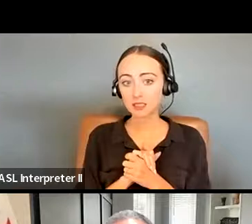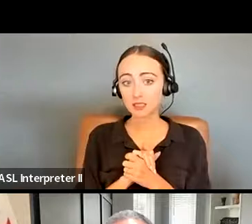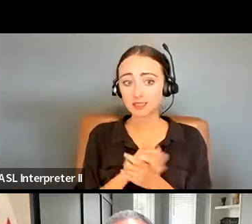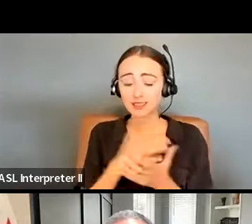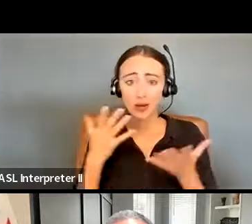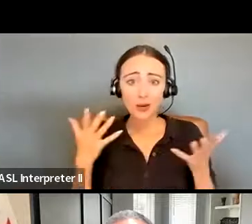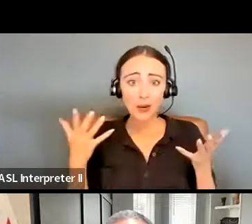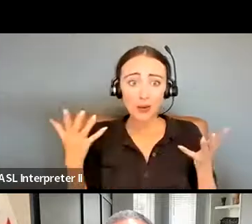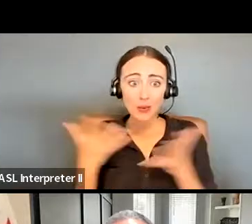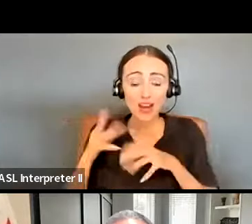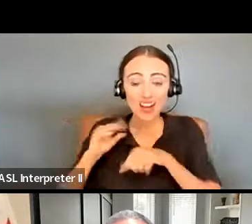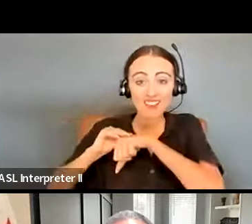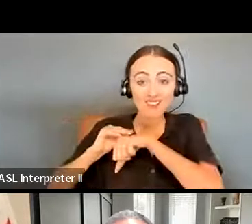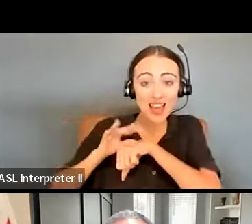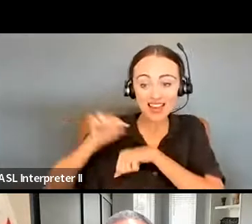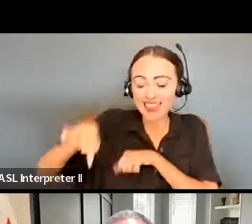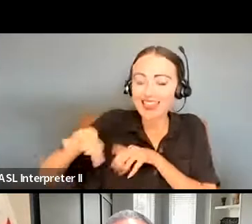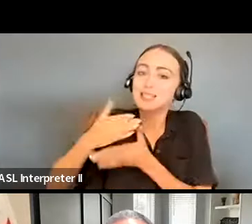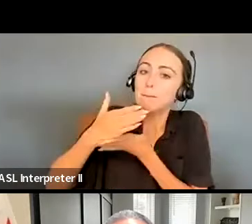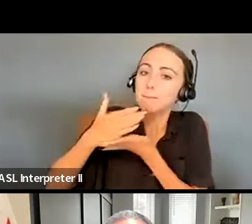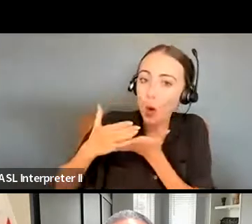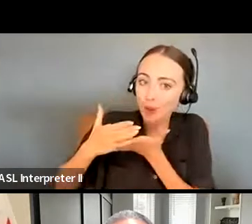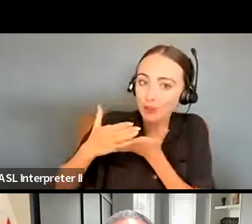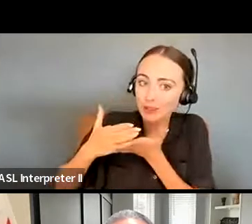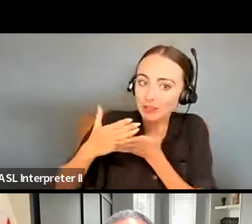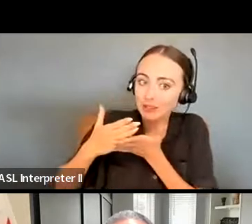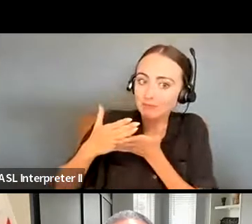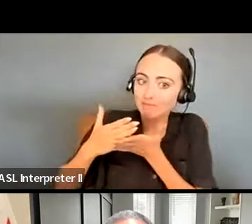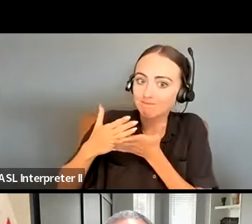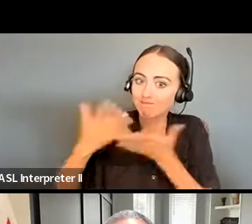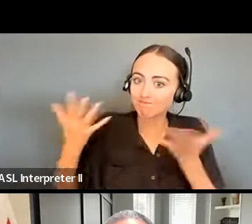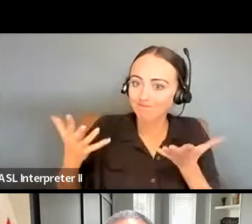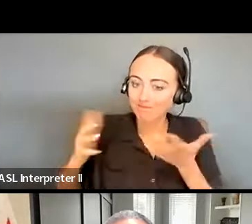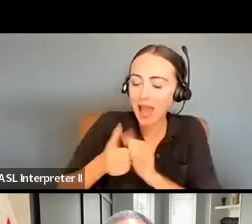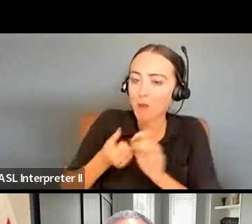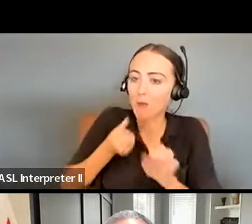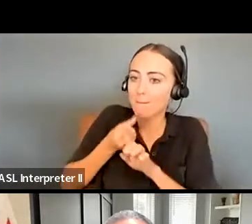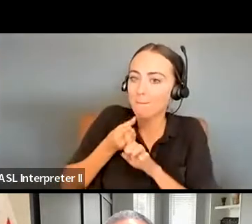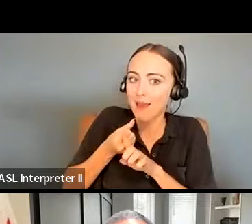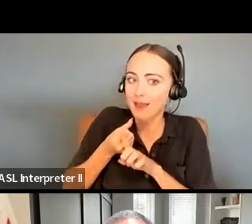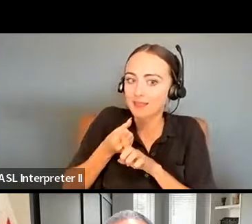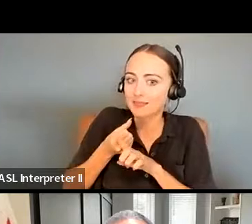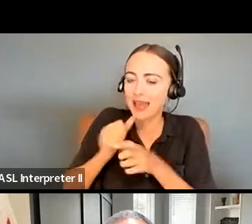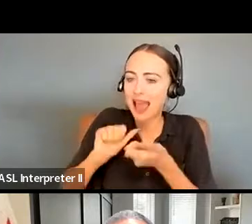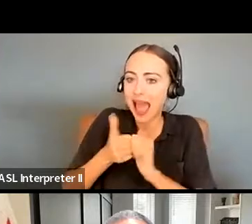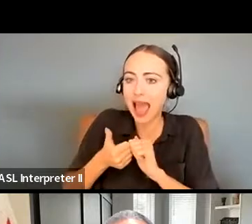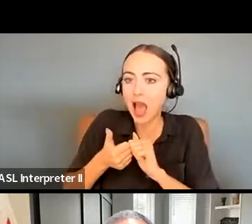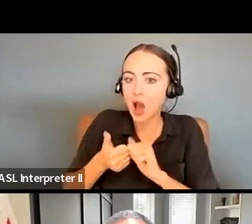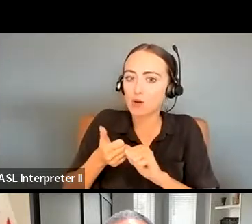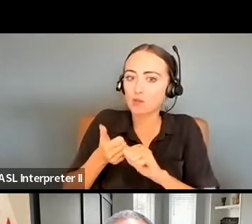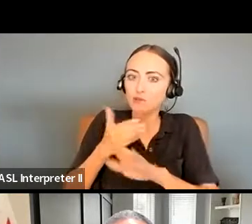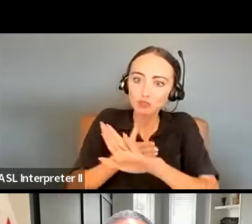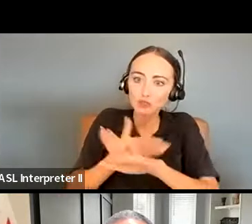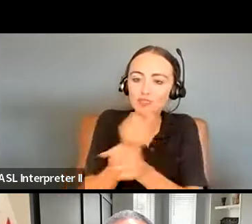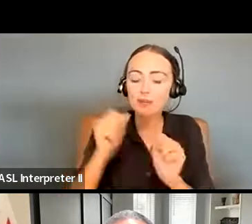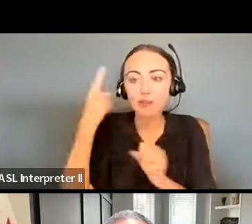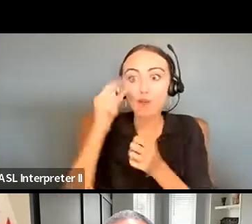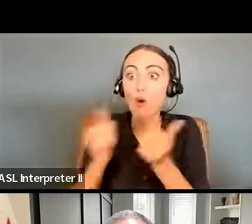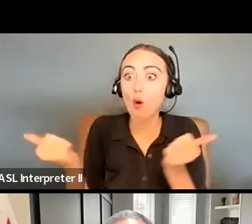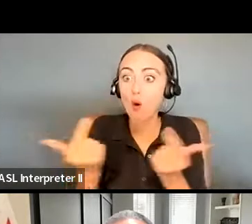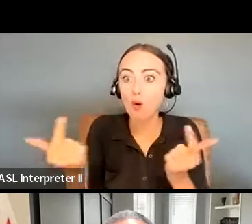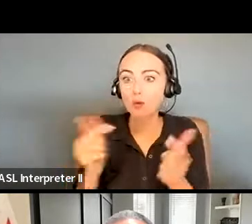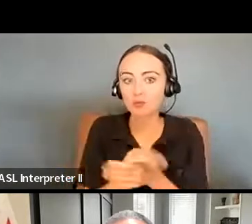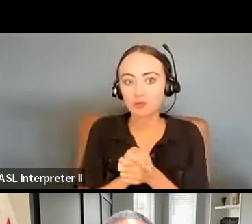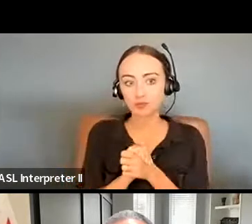what in effect this piece of it would do in making our streets safer for everyone.